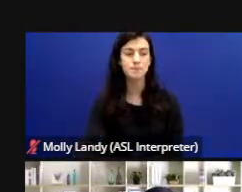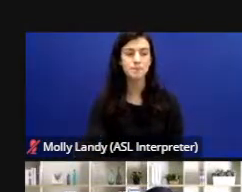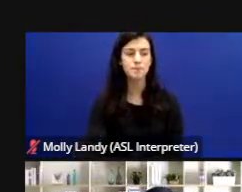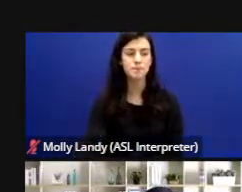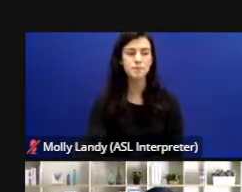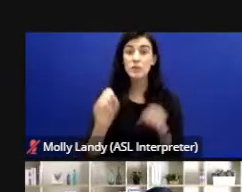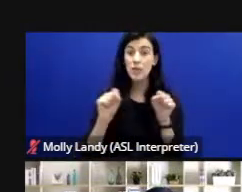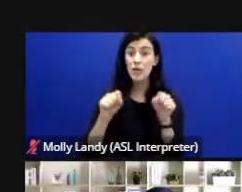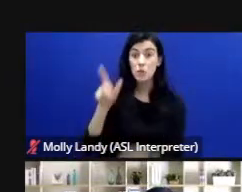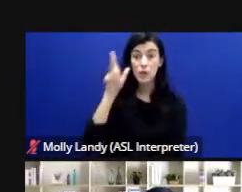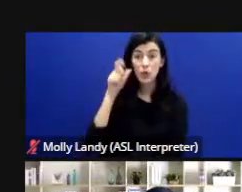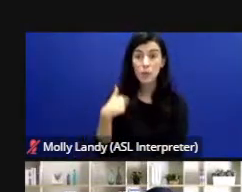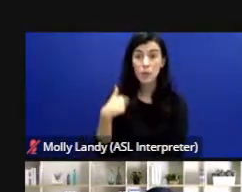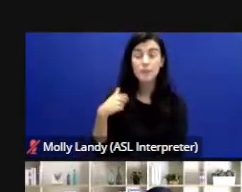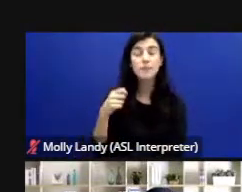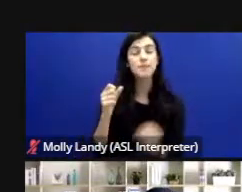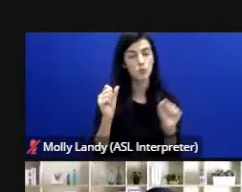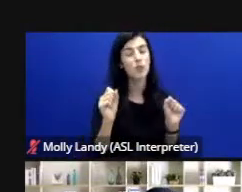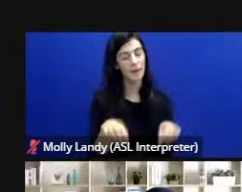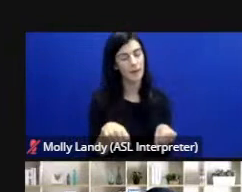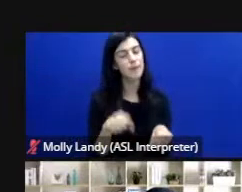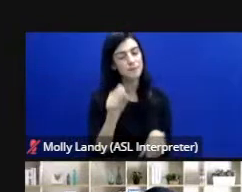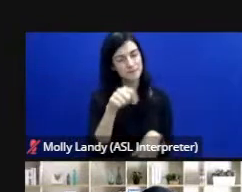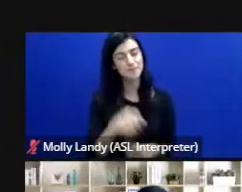Hello, can you hear me? We can hear you.